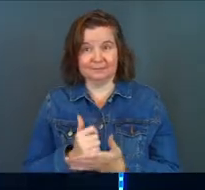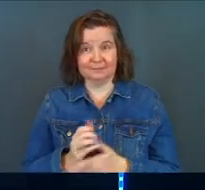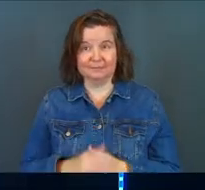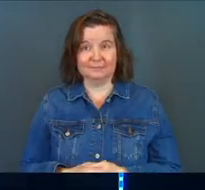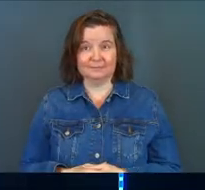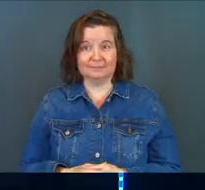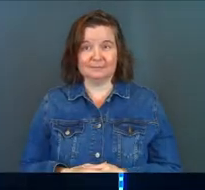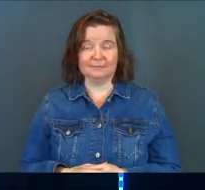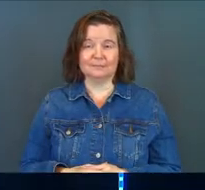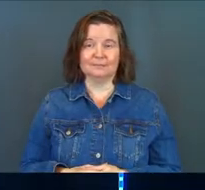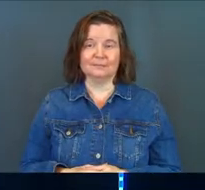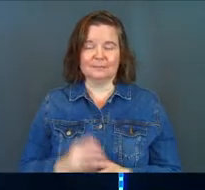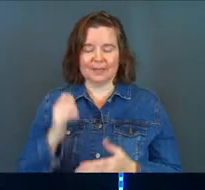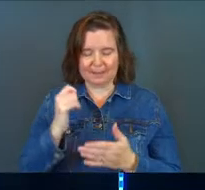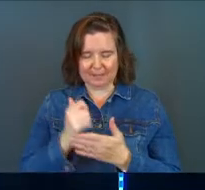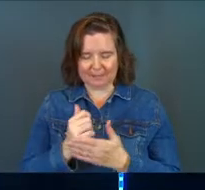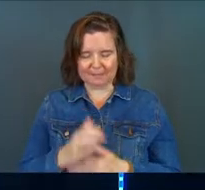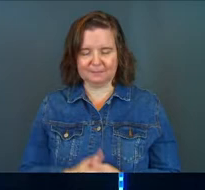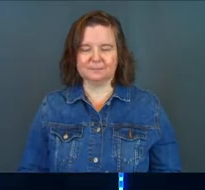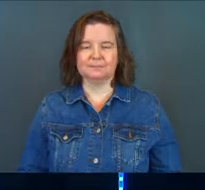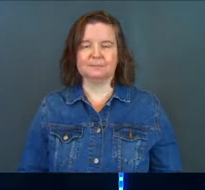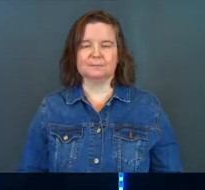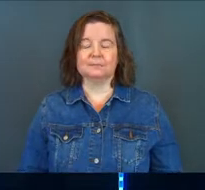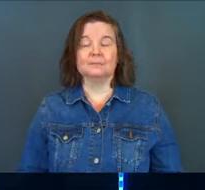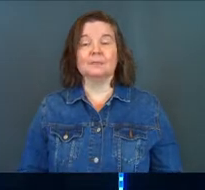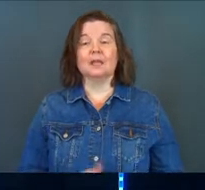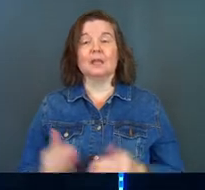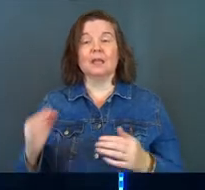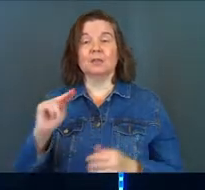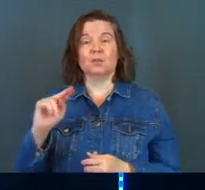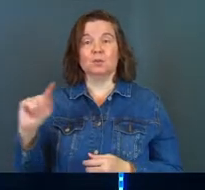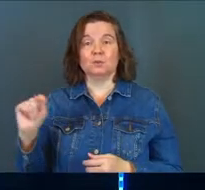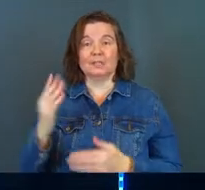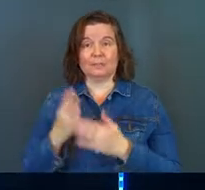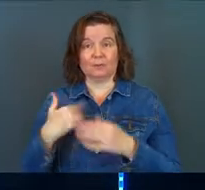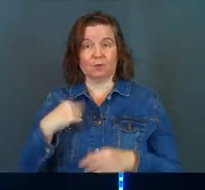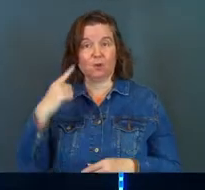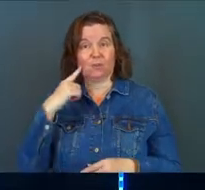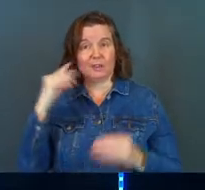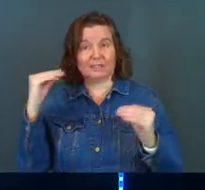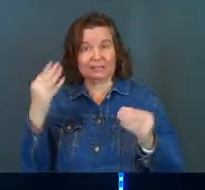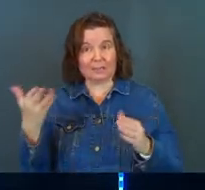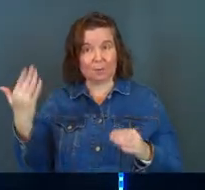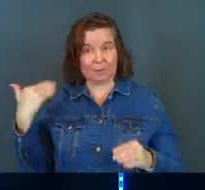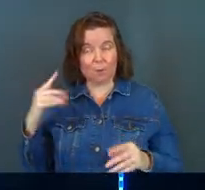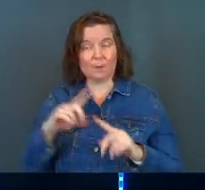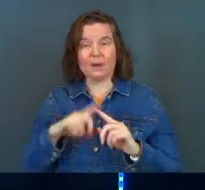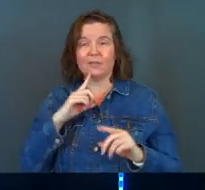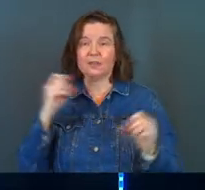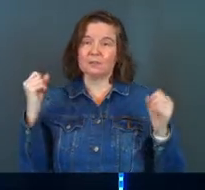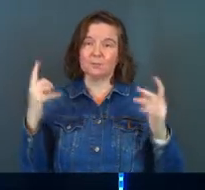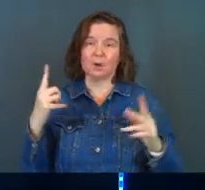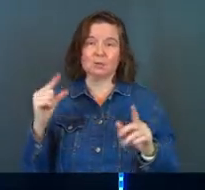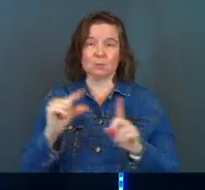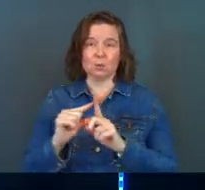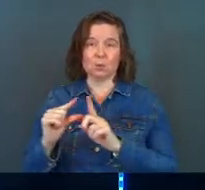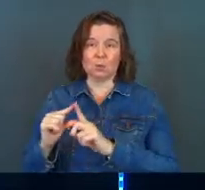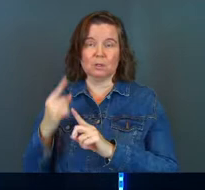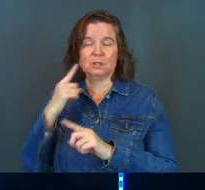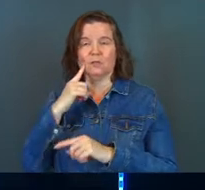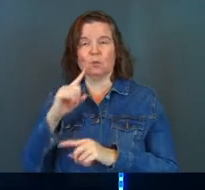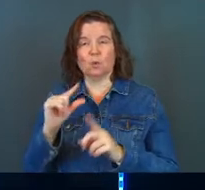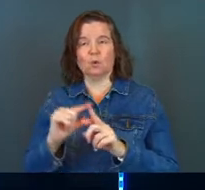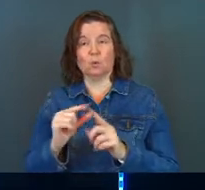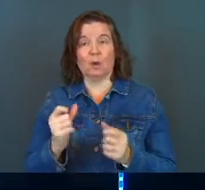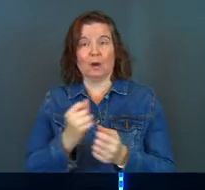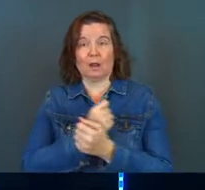Amen. Amen. In the New Testament, some of you guys have heard this teaching before, but there's multiple words